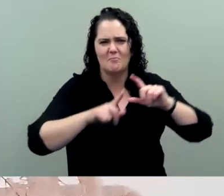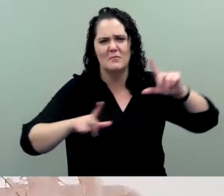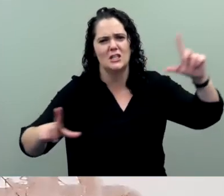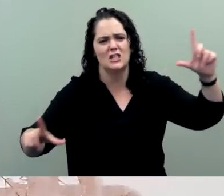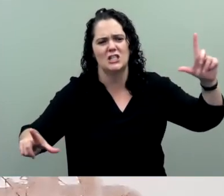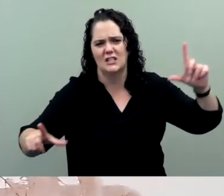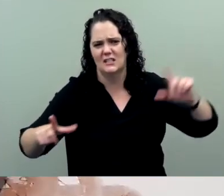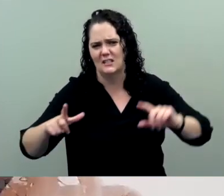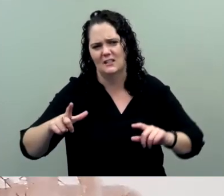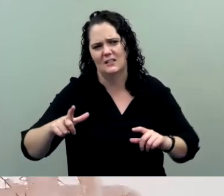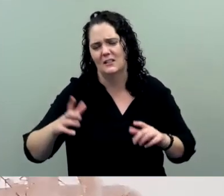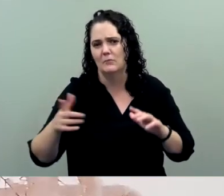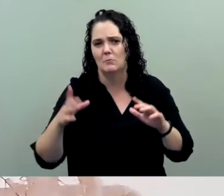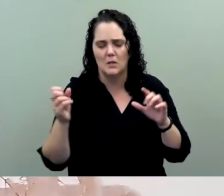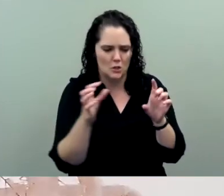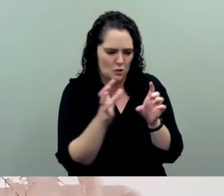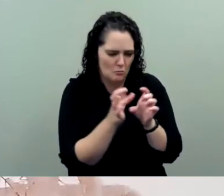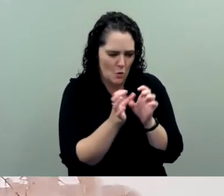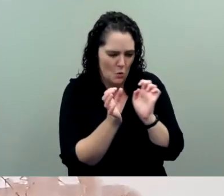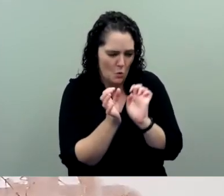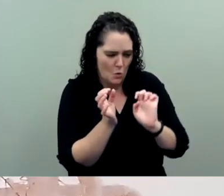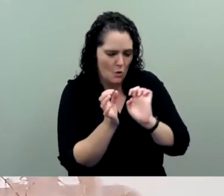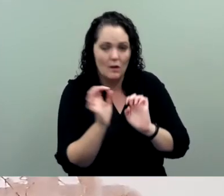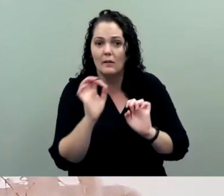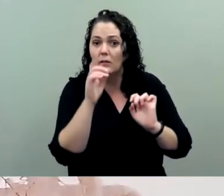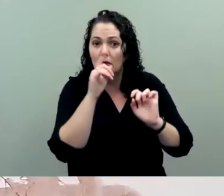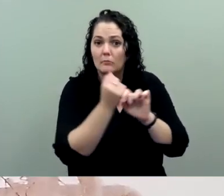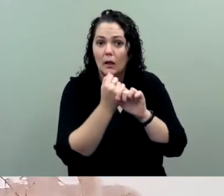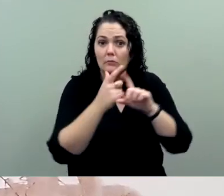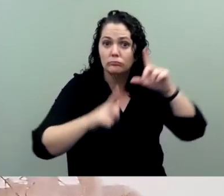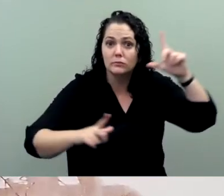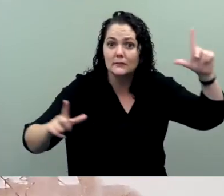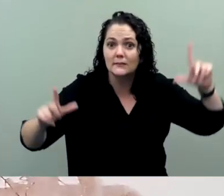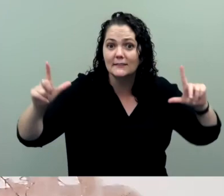larger with your drawings here too and get some really